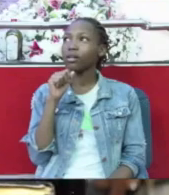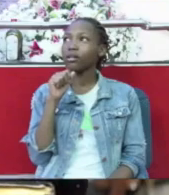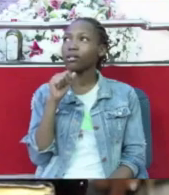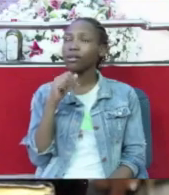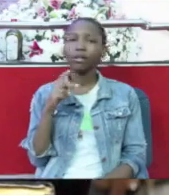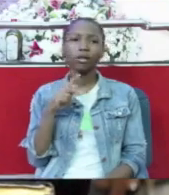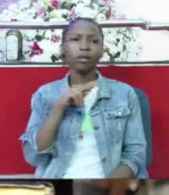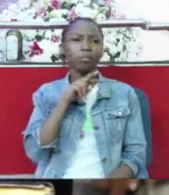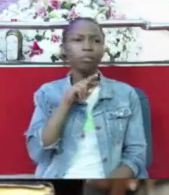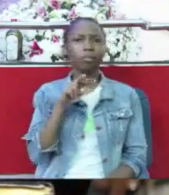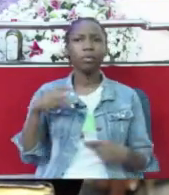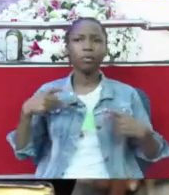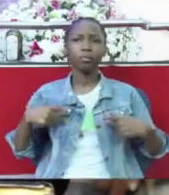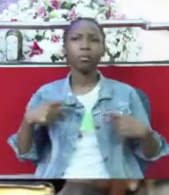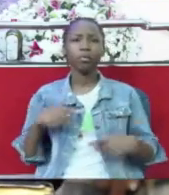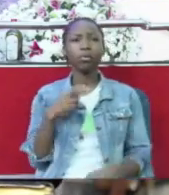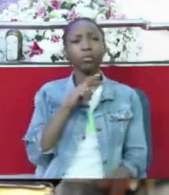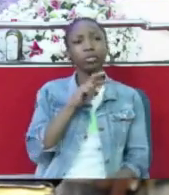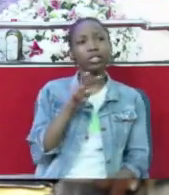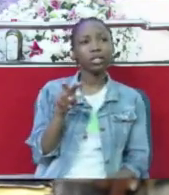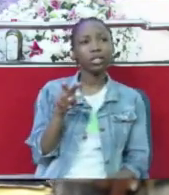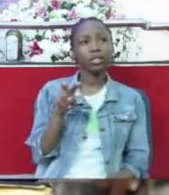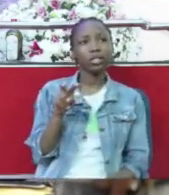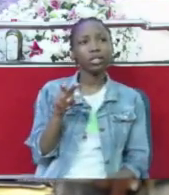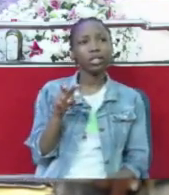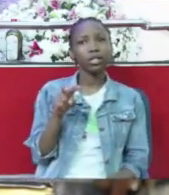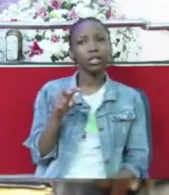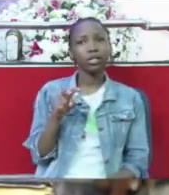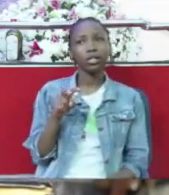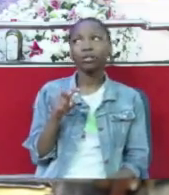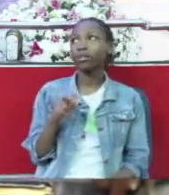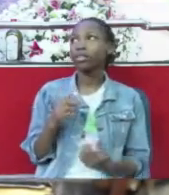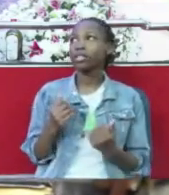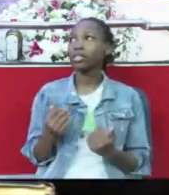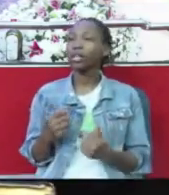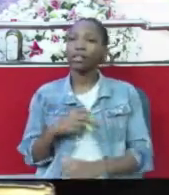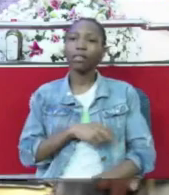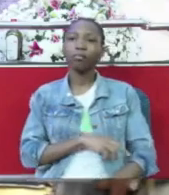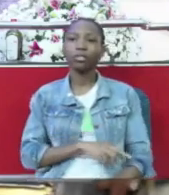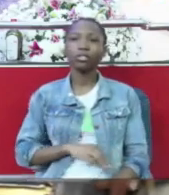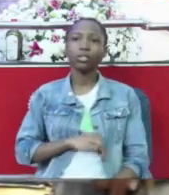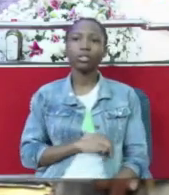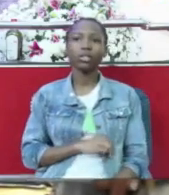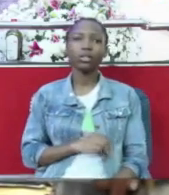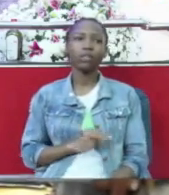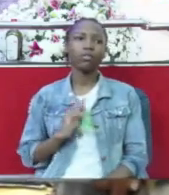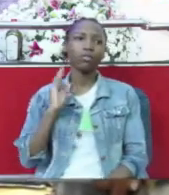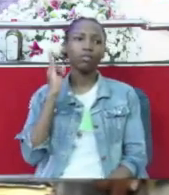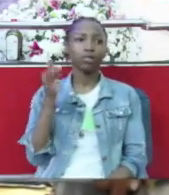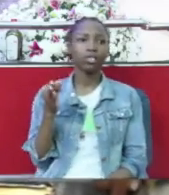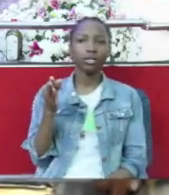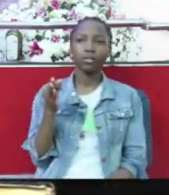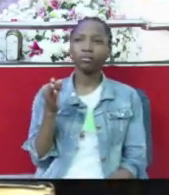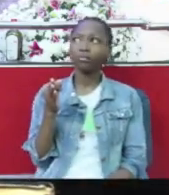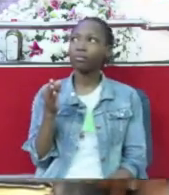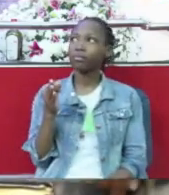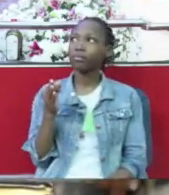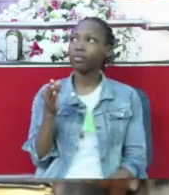see are the ones who are actually shaping not just the missionary enterprise of the future, not just the